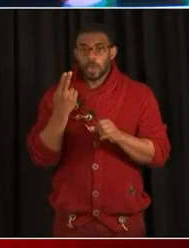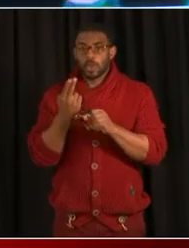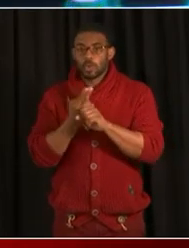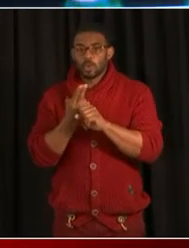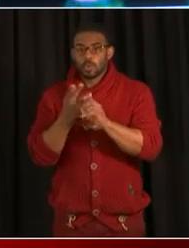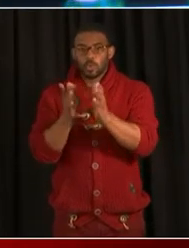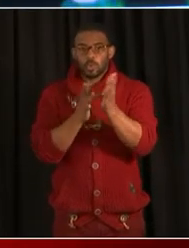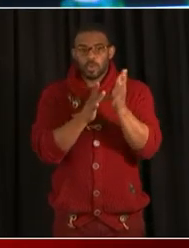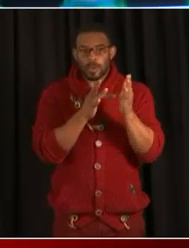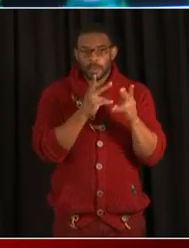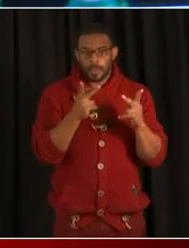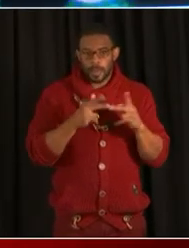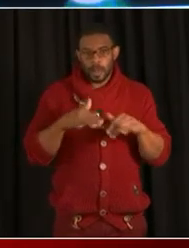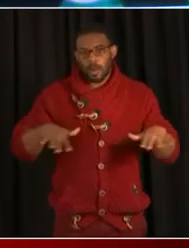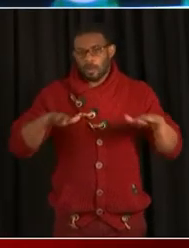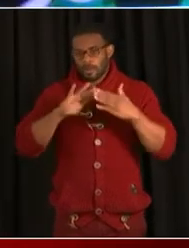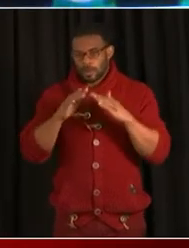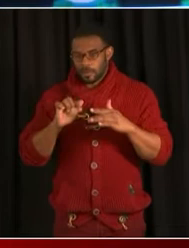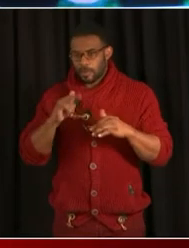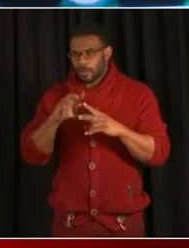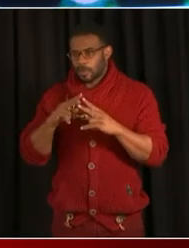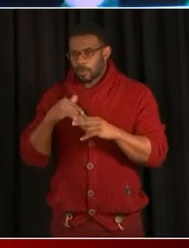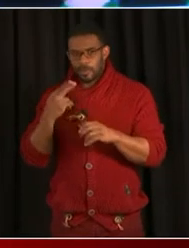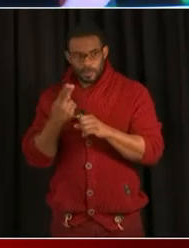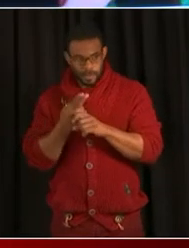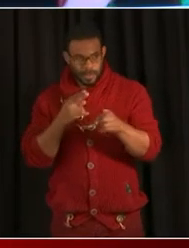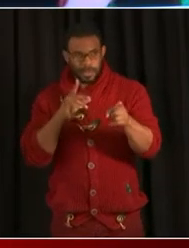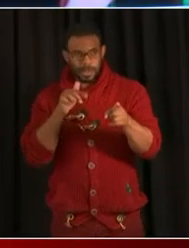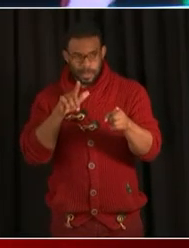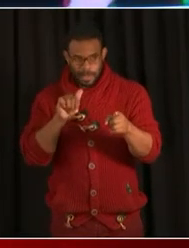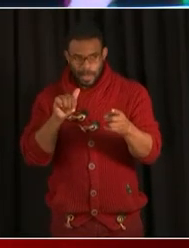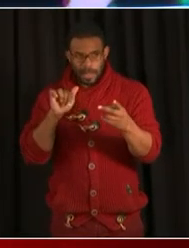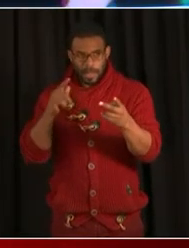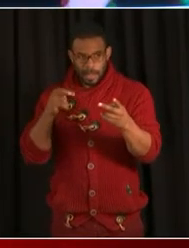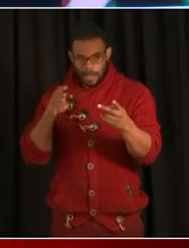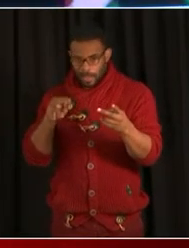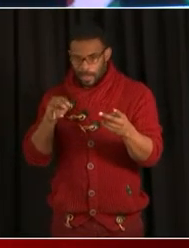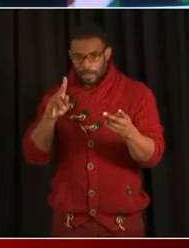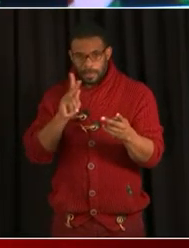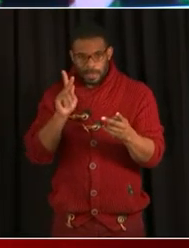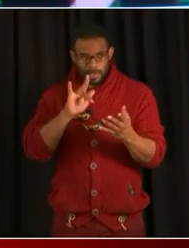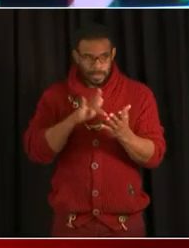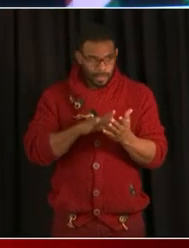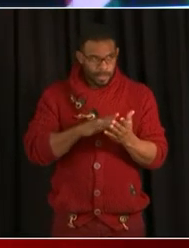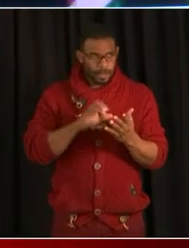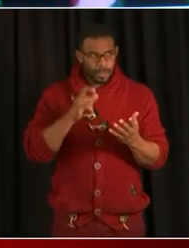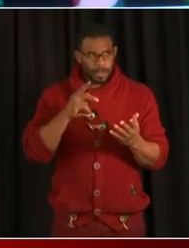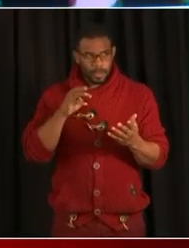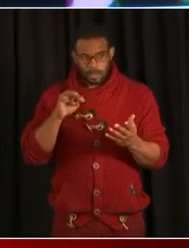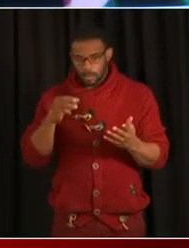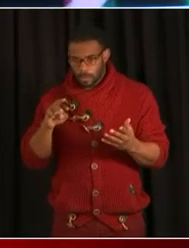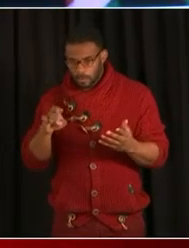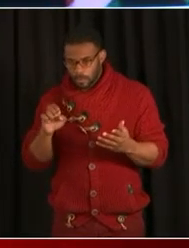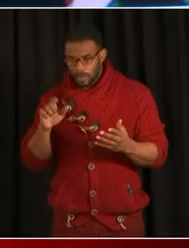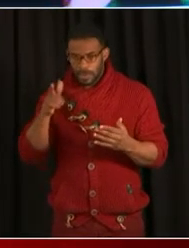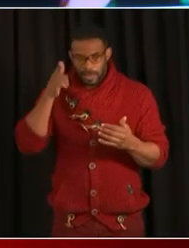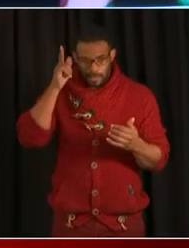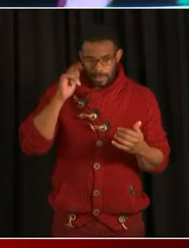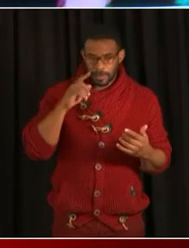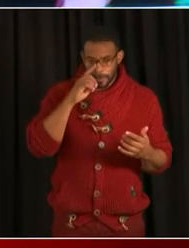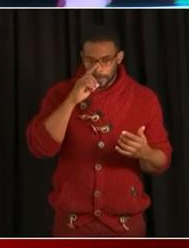all around the city, we've been at Gala, we've been at the Anthem, at the Kennedy Center, Strathmore, 6th and I,